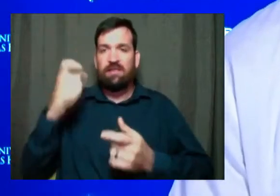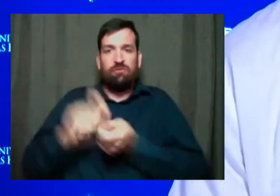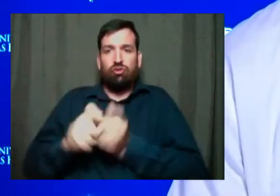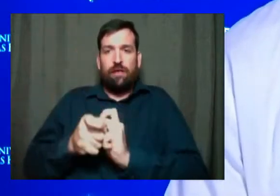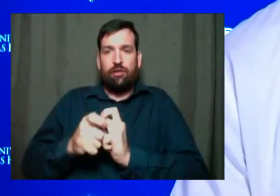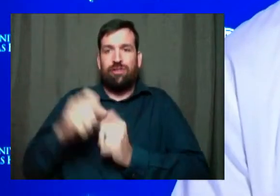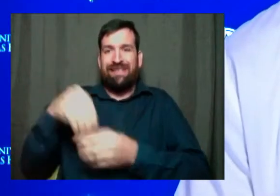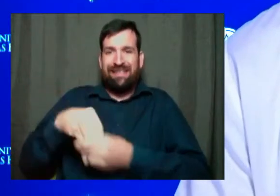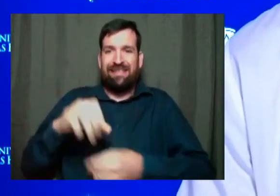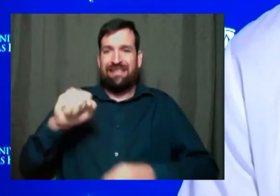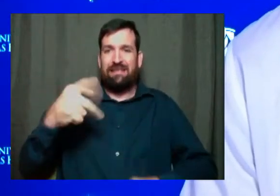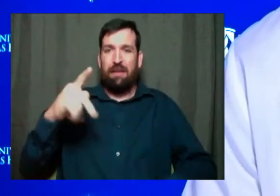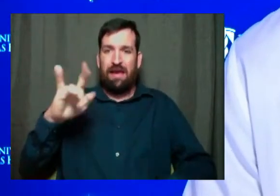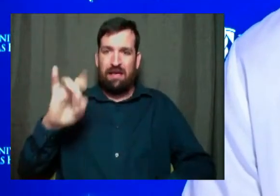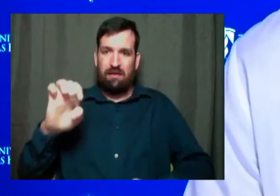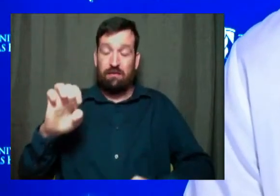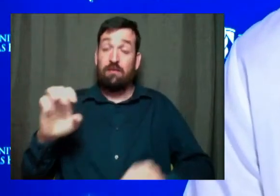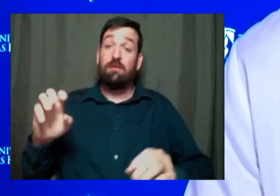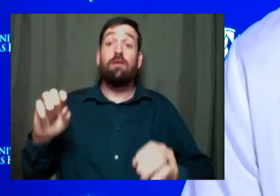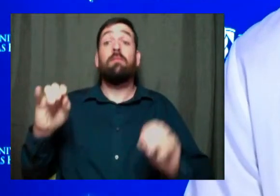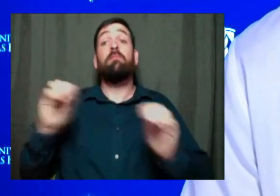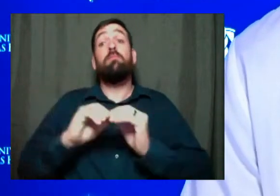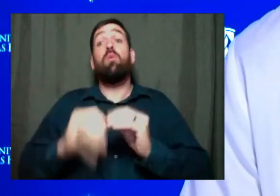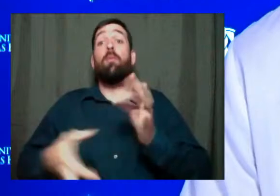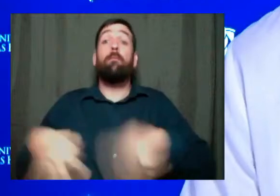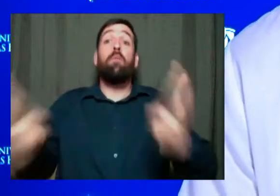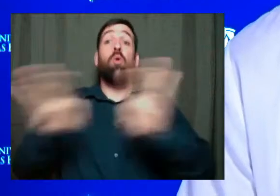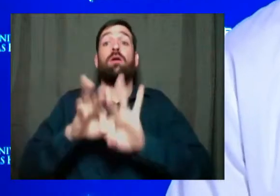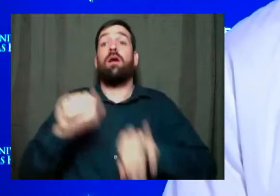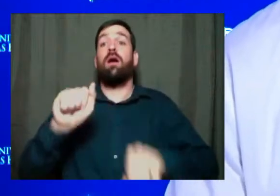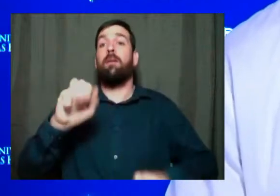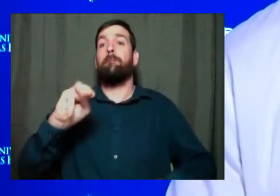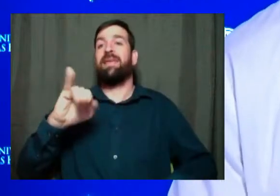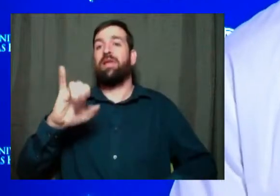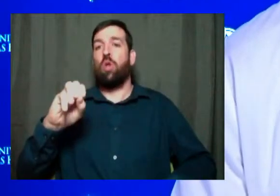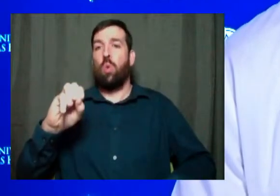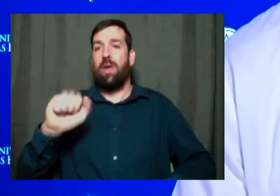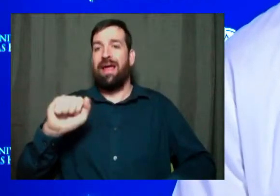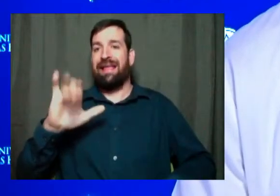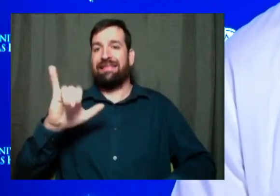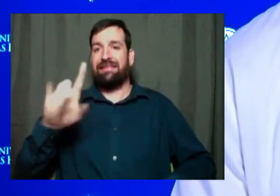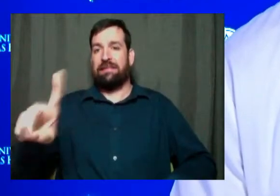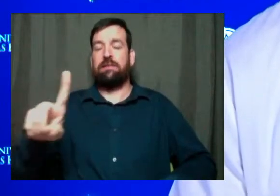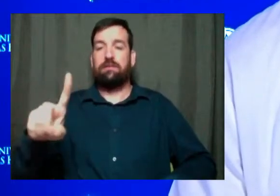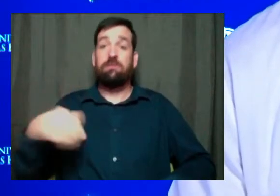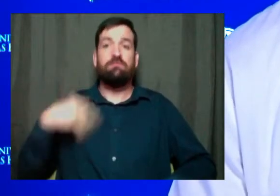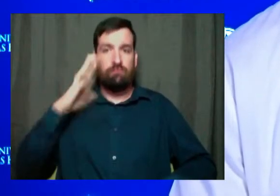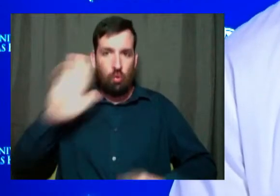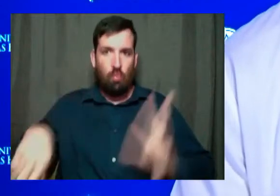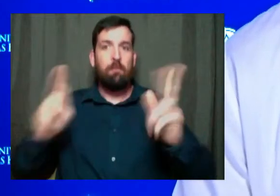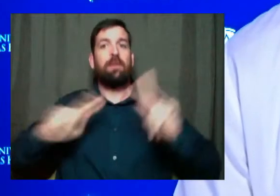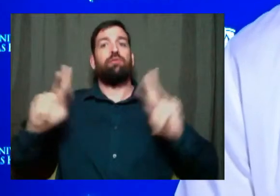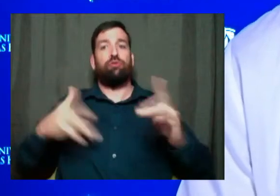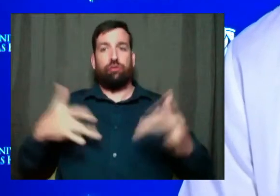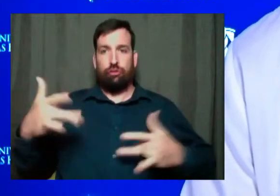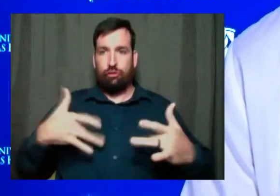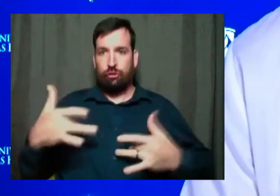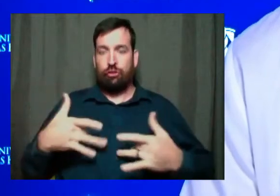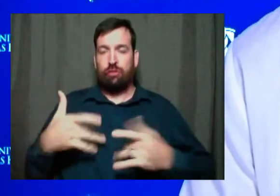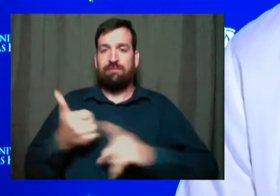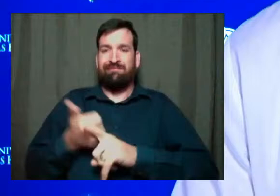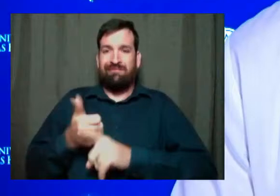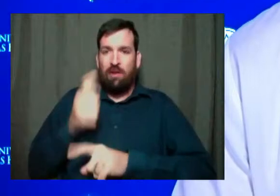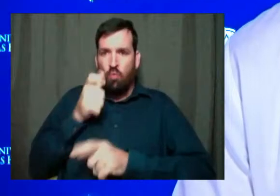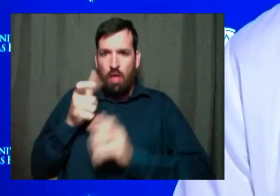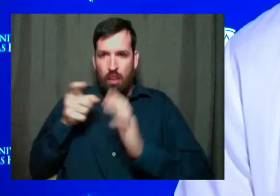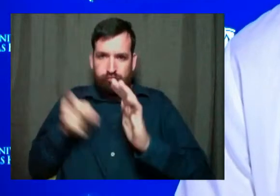more importantly, amino acid substitutions in that spike protein. We know that people are concerned that it will evade the immune